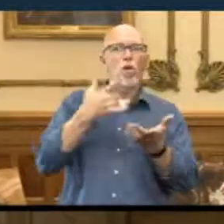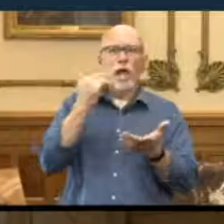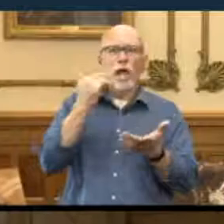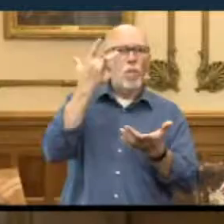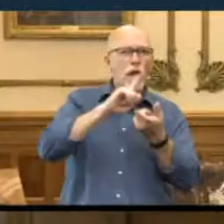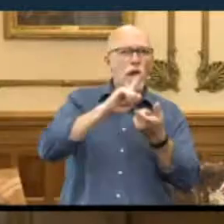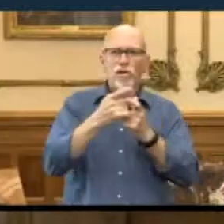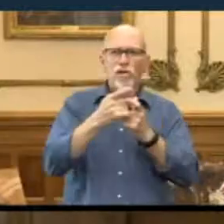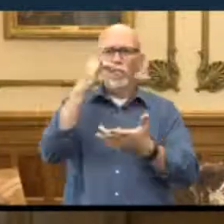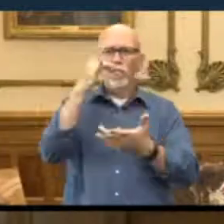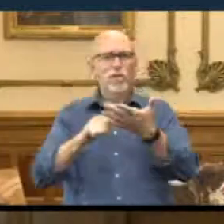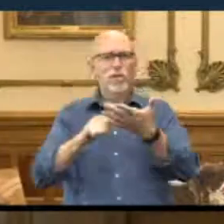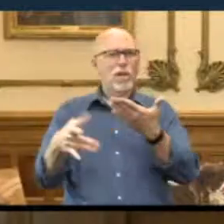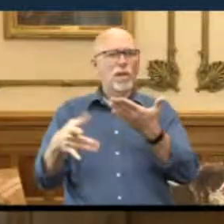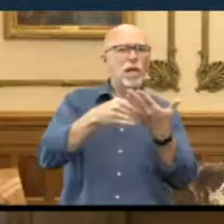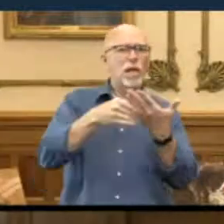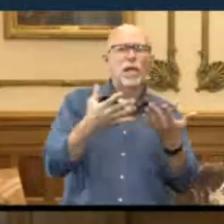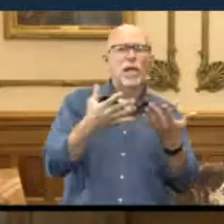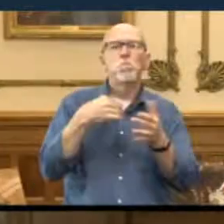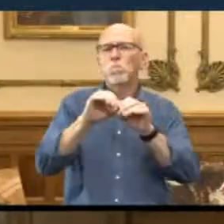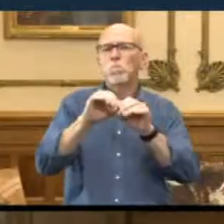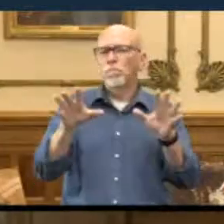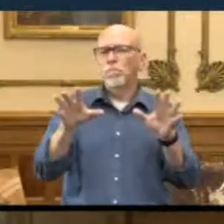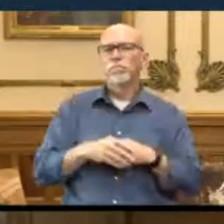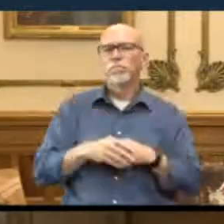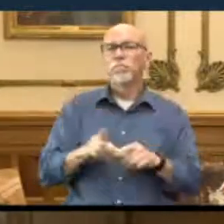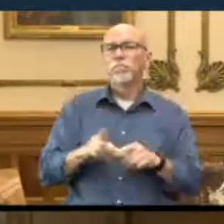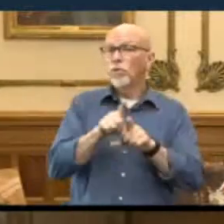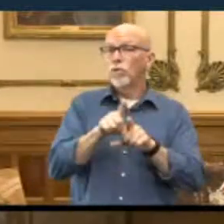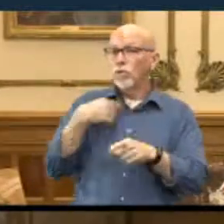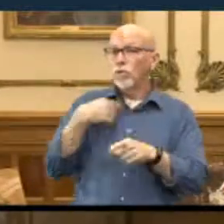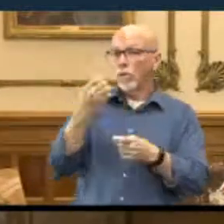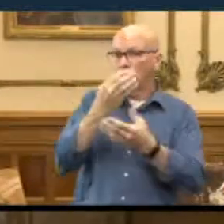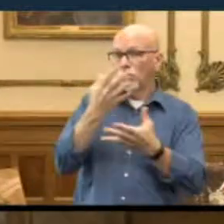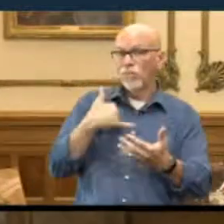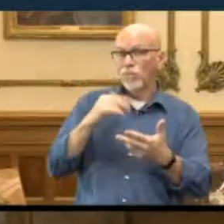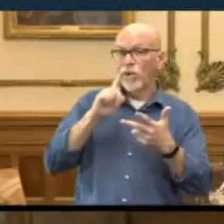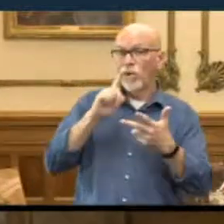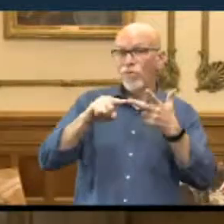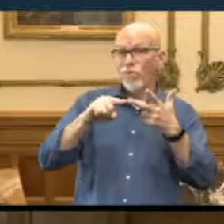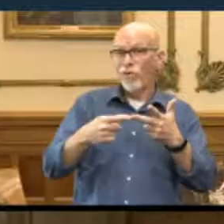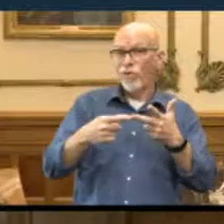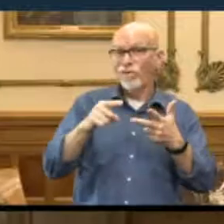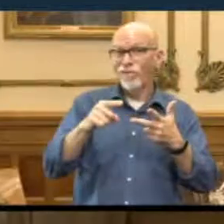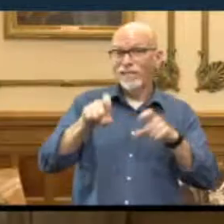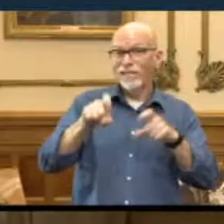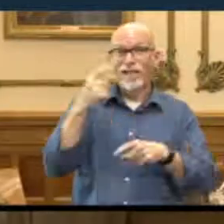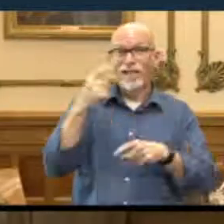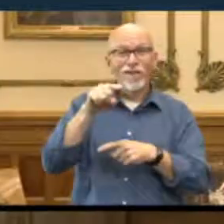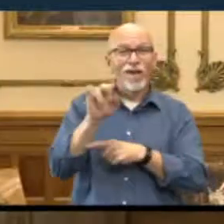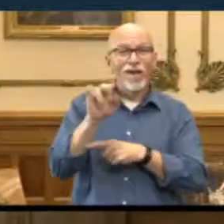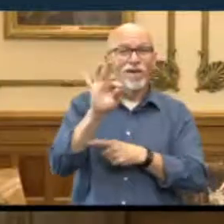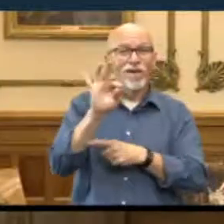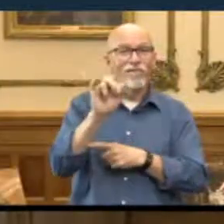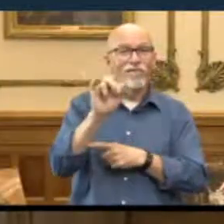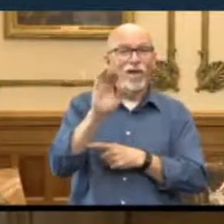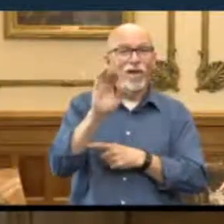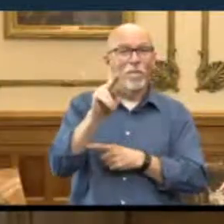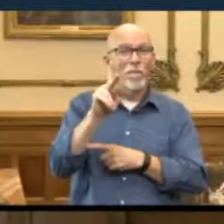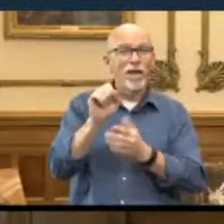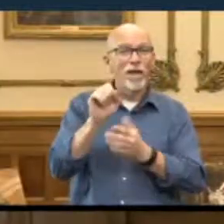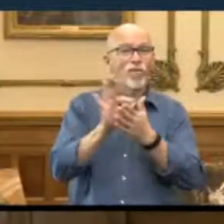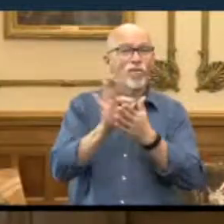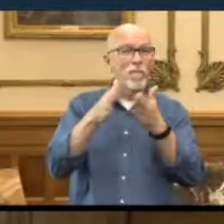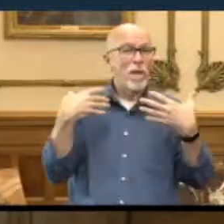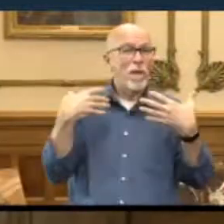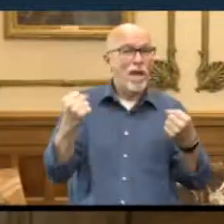why. Finally, I want to remind Hoosiers that we're preparing for the third round of testing as part of the IU Fairbanks School of Public Health